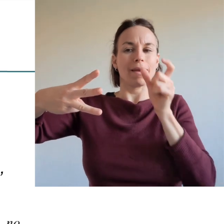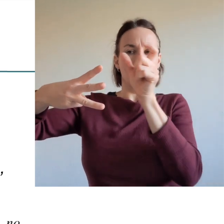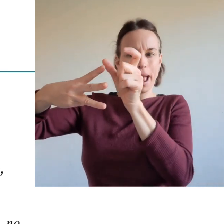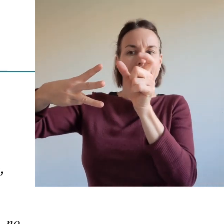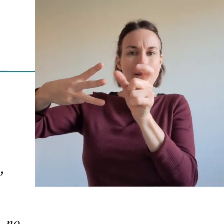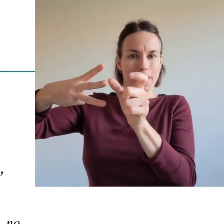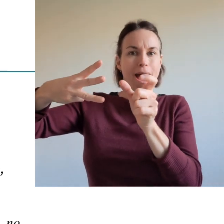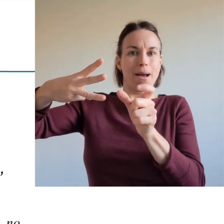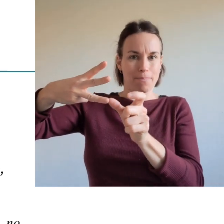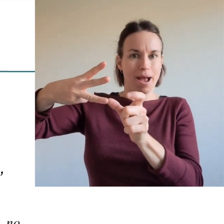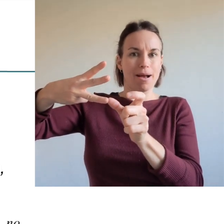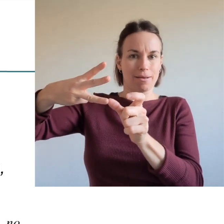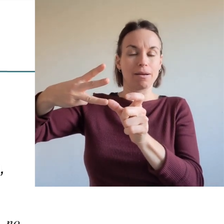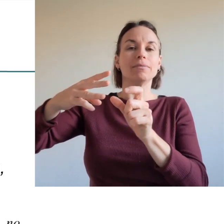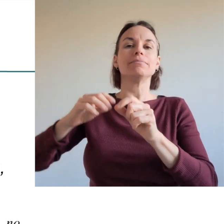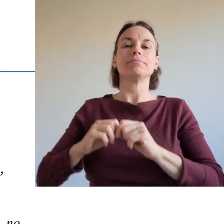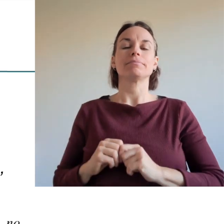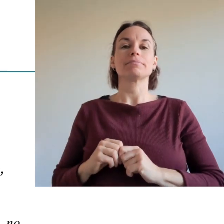pronoun someone.